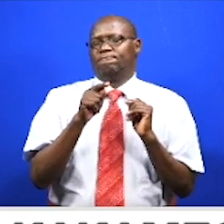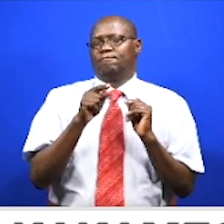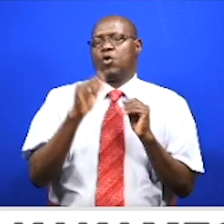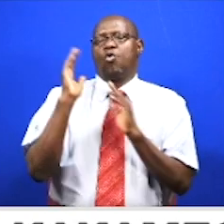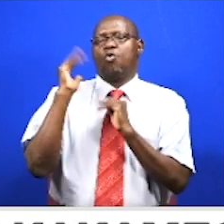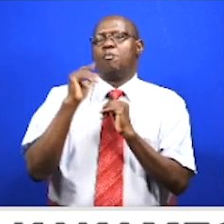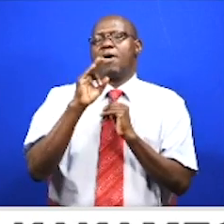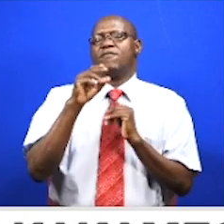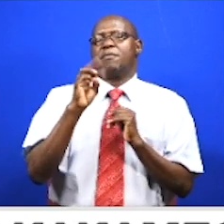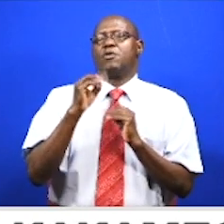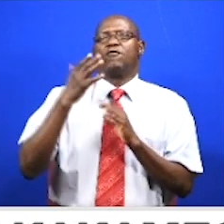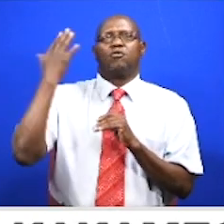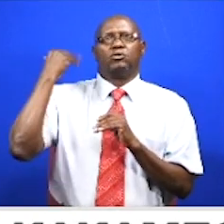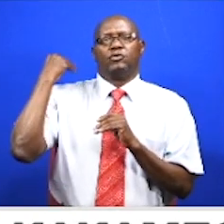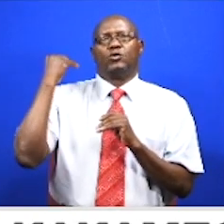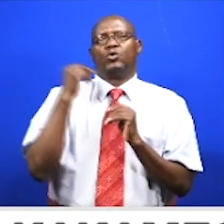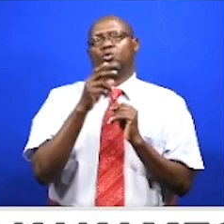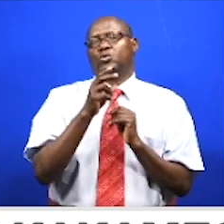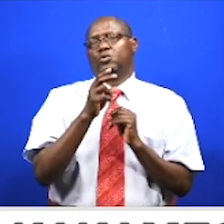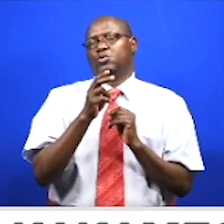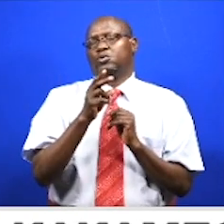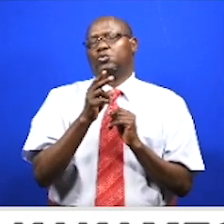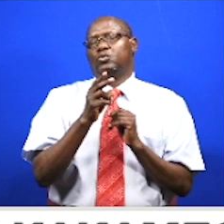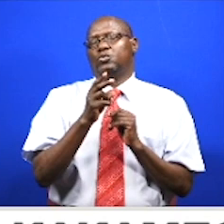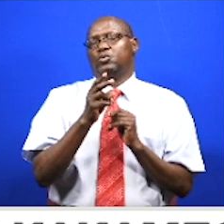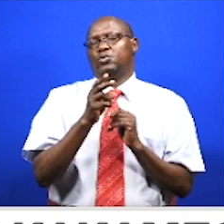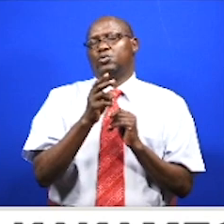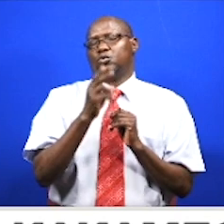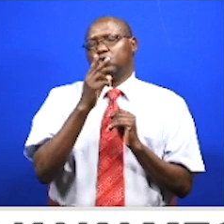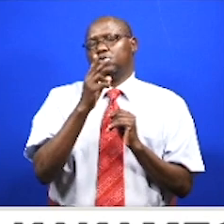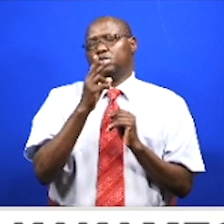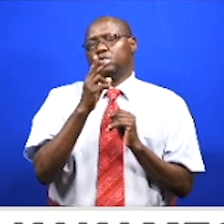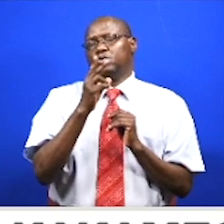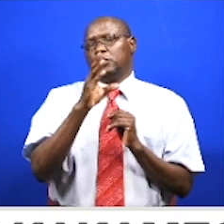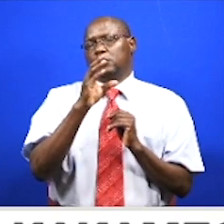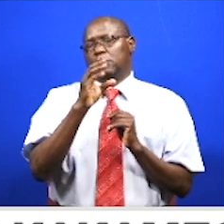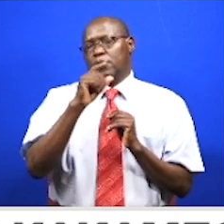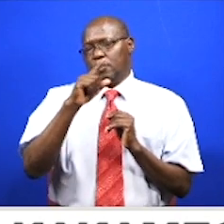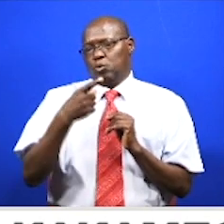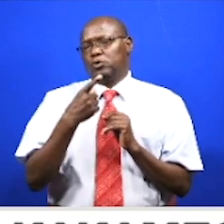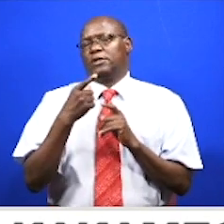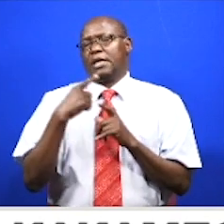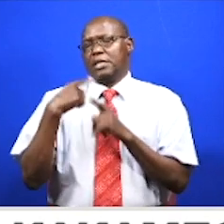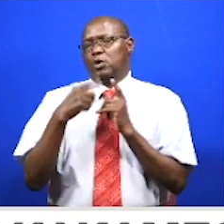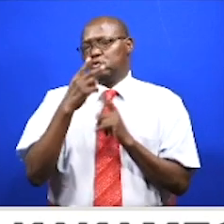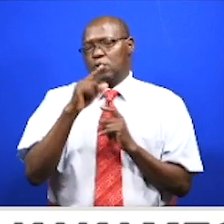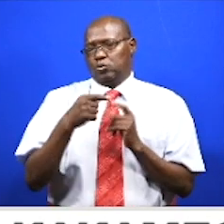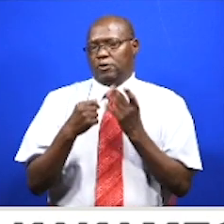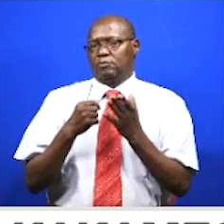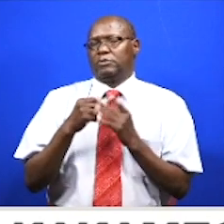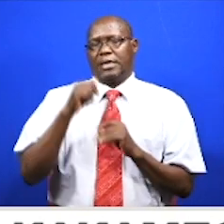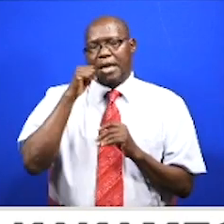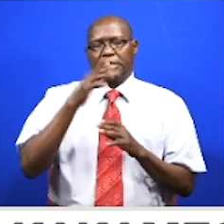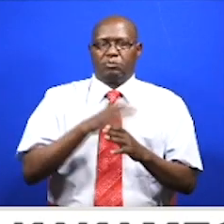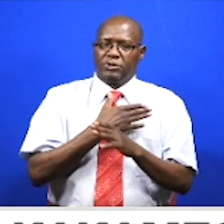since around 2000. And it's a good program. We have very nice programs. We have very nice music,